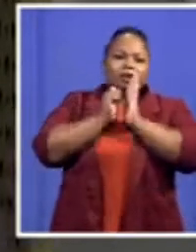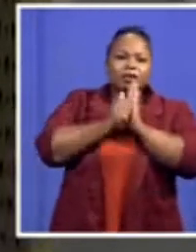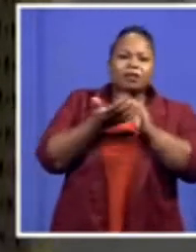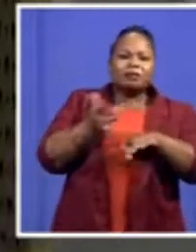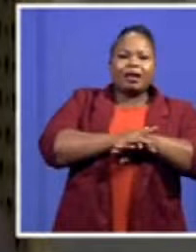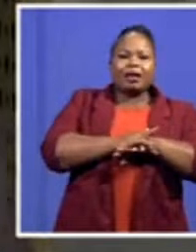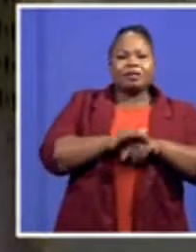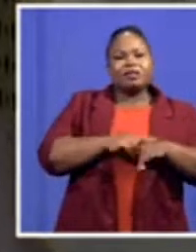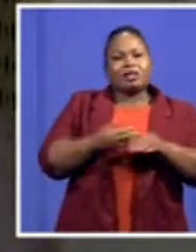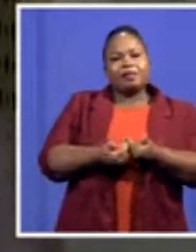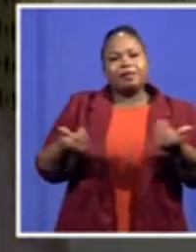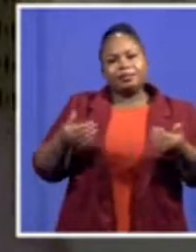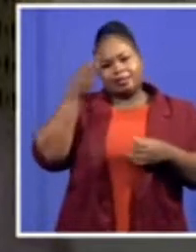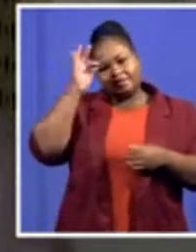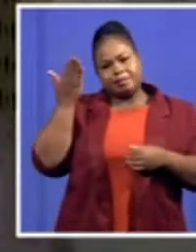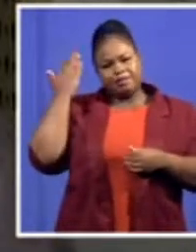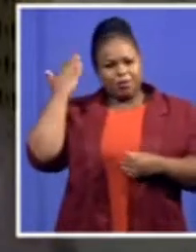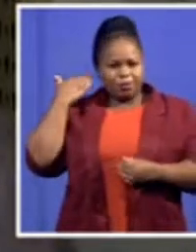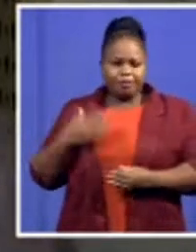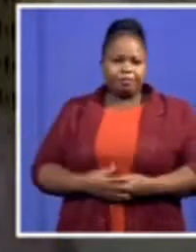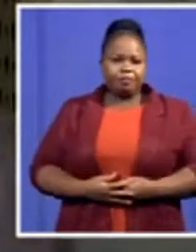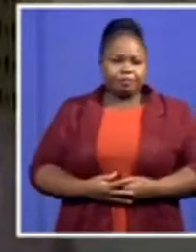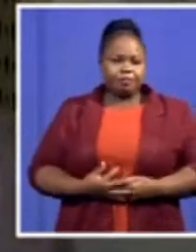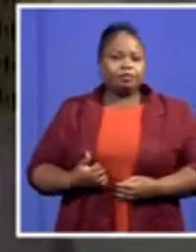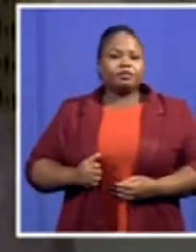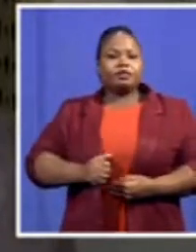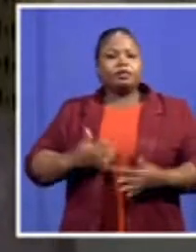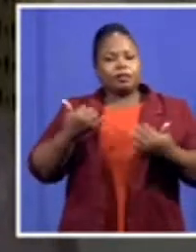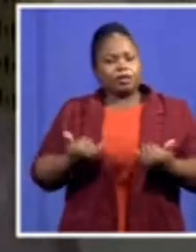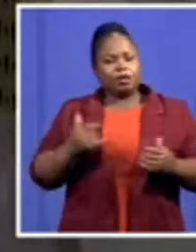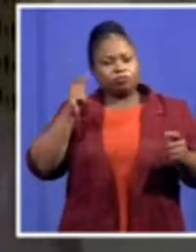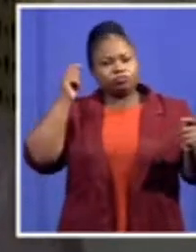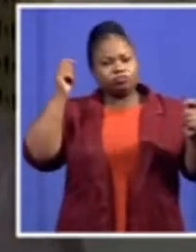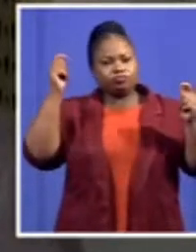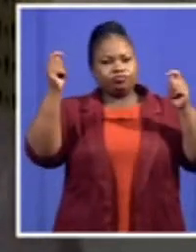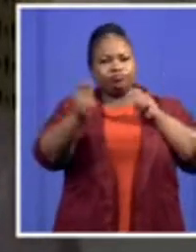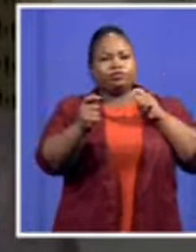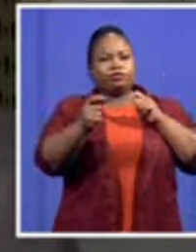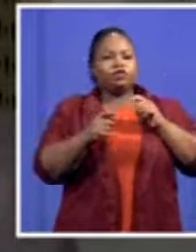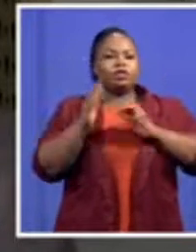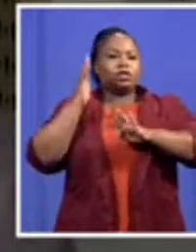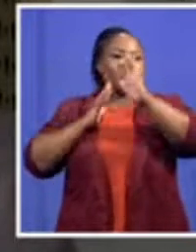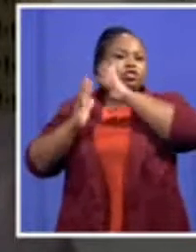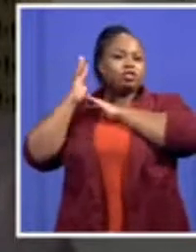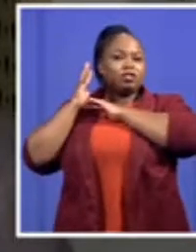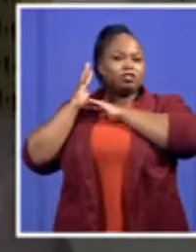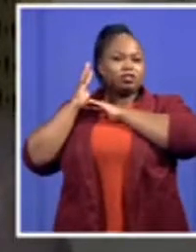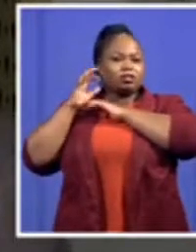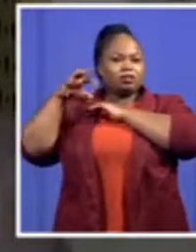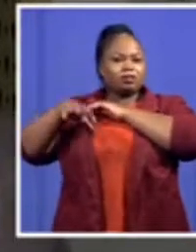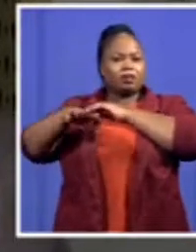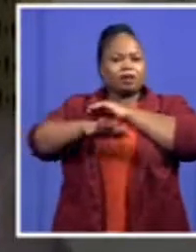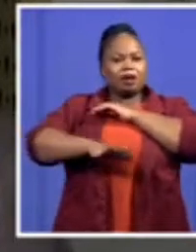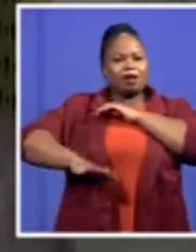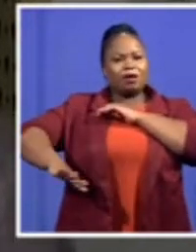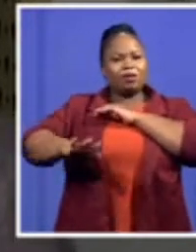To that extent, transformation of the heritage landscape, which had largely remained